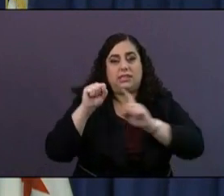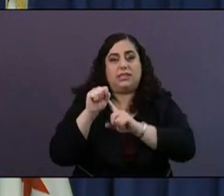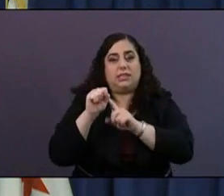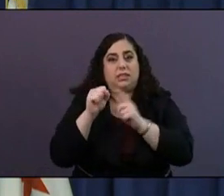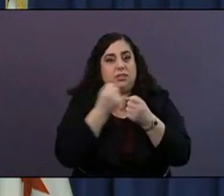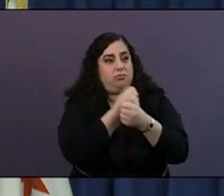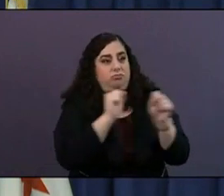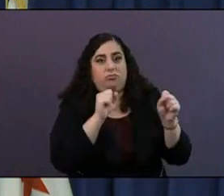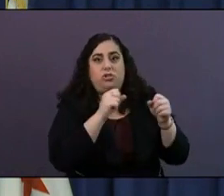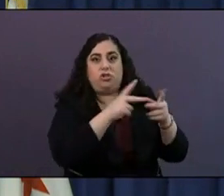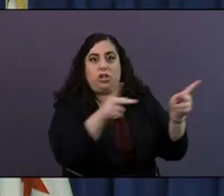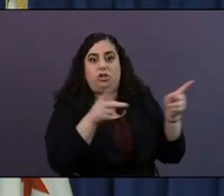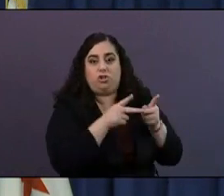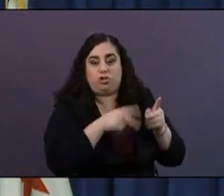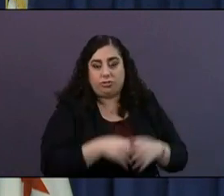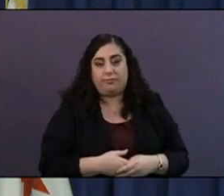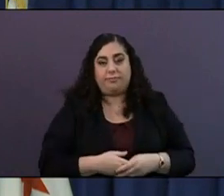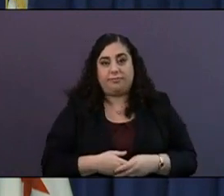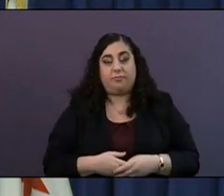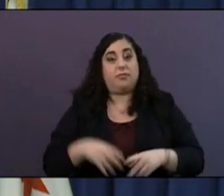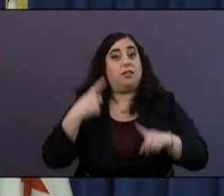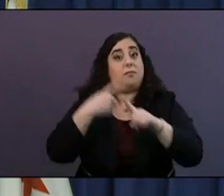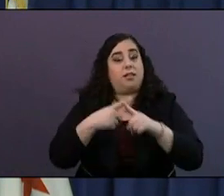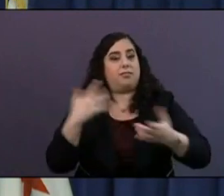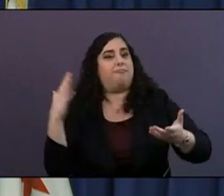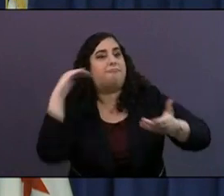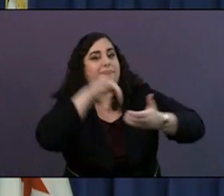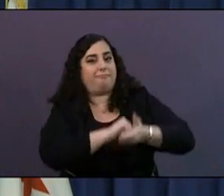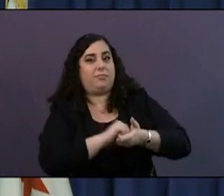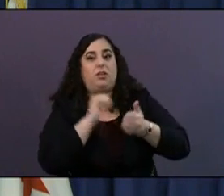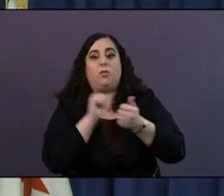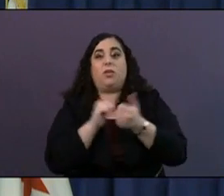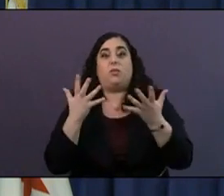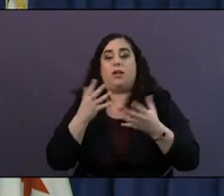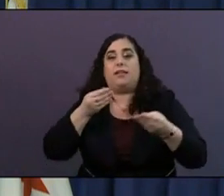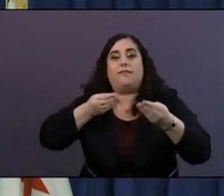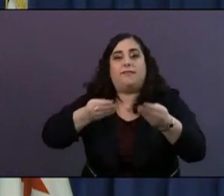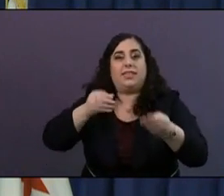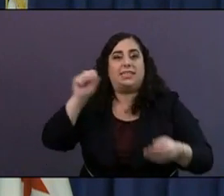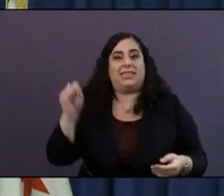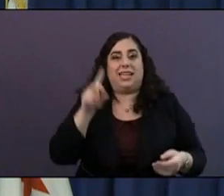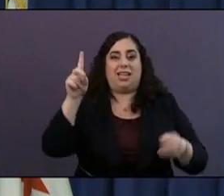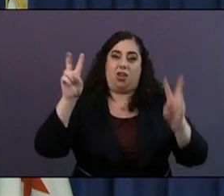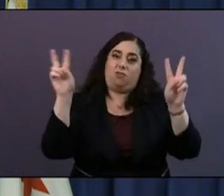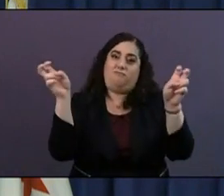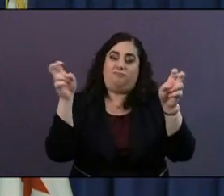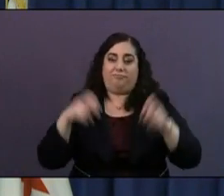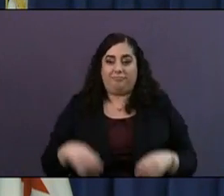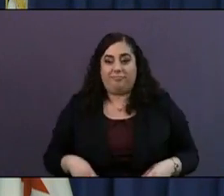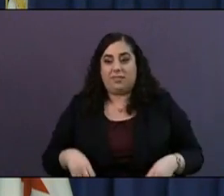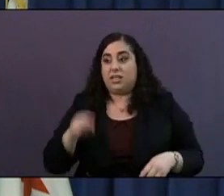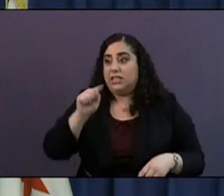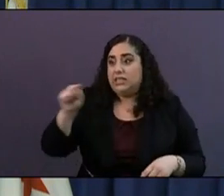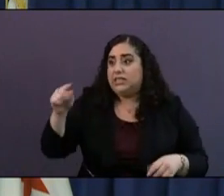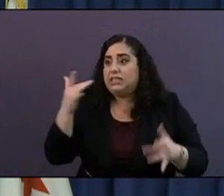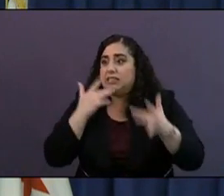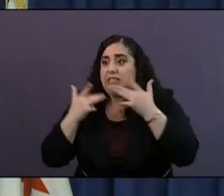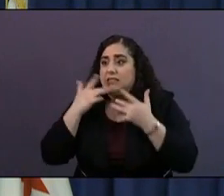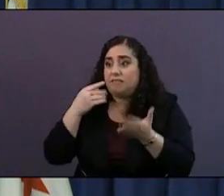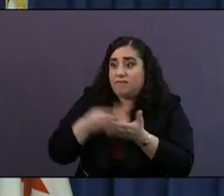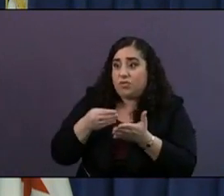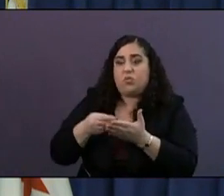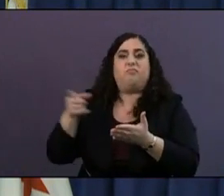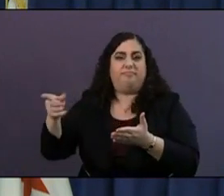help identify those who are food insecure, to help expand the support that they can give to their community. So thank